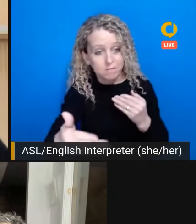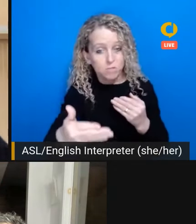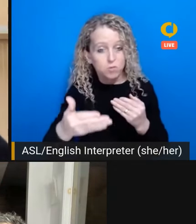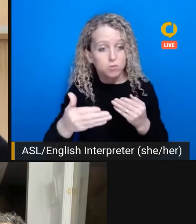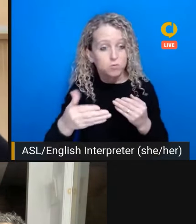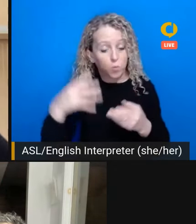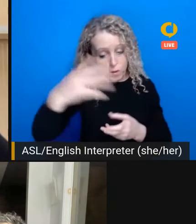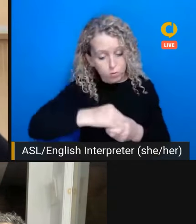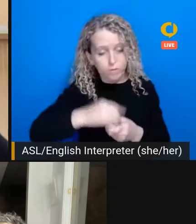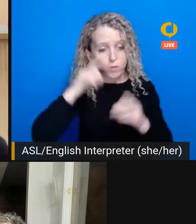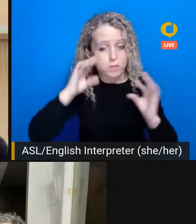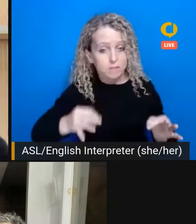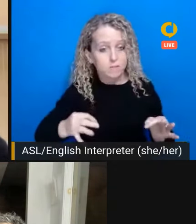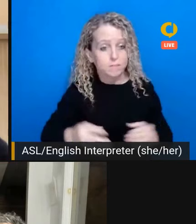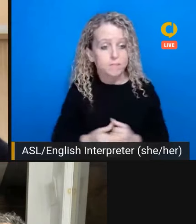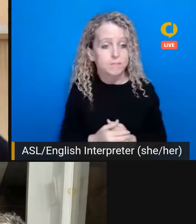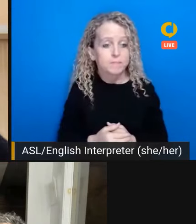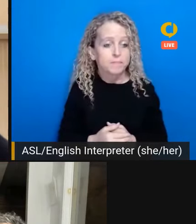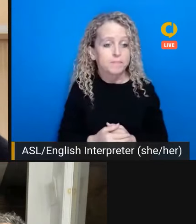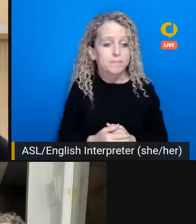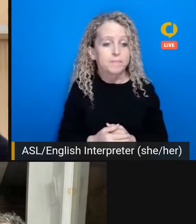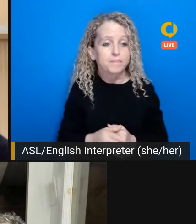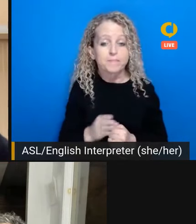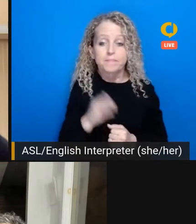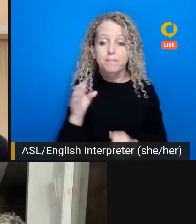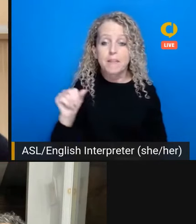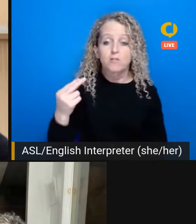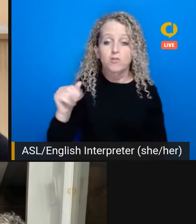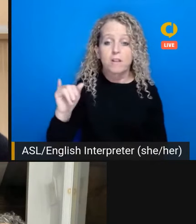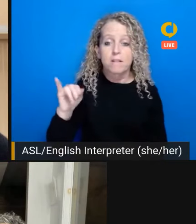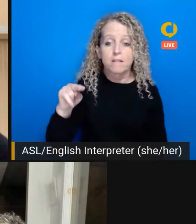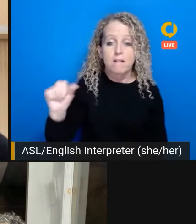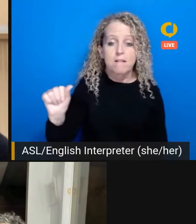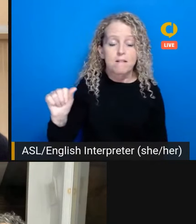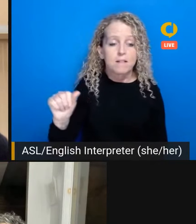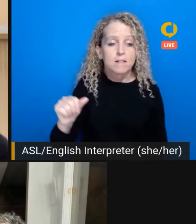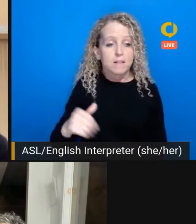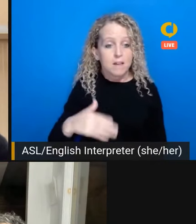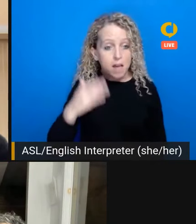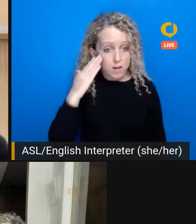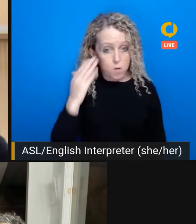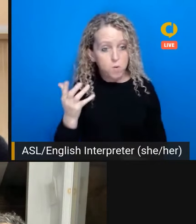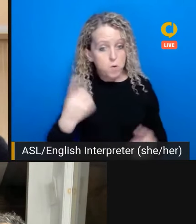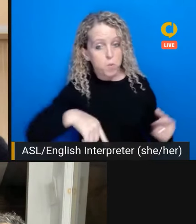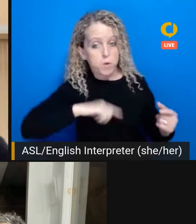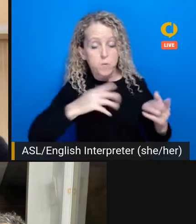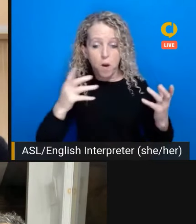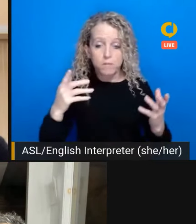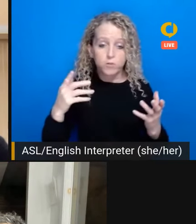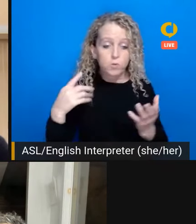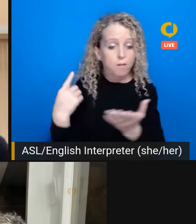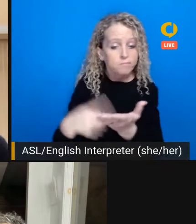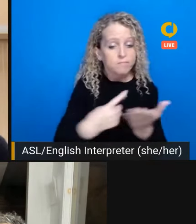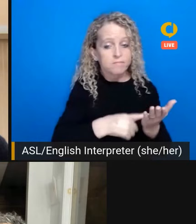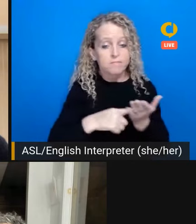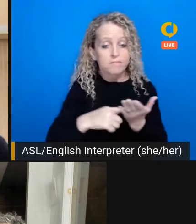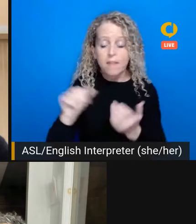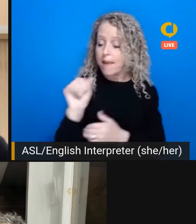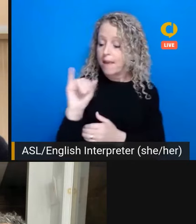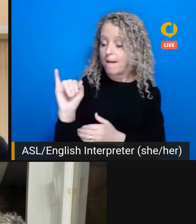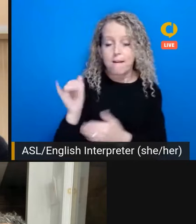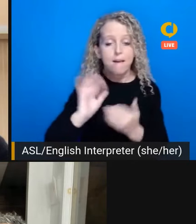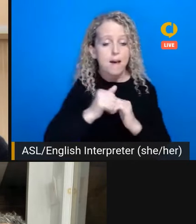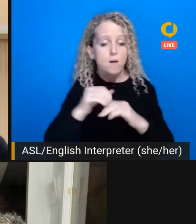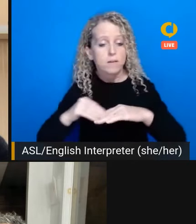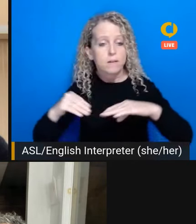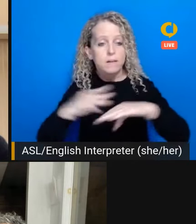That seems like a good time to ask. I know we wanted to talk about how is AI affecting society. Can we start